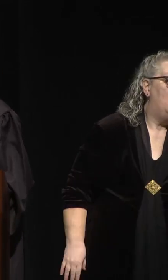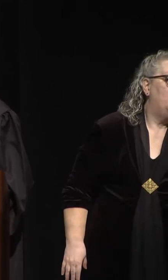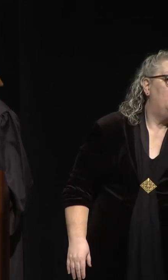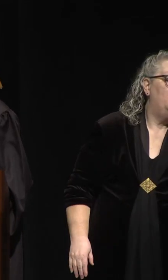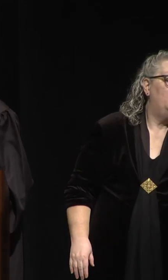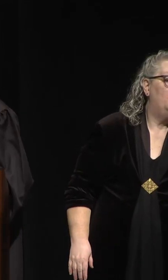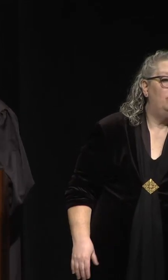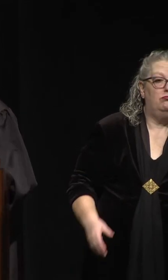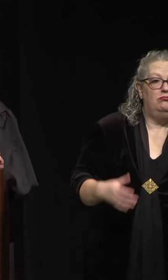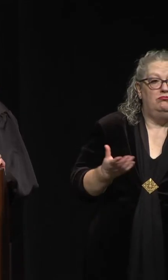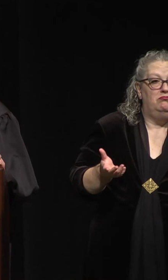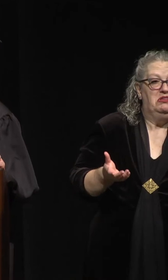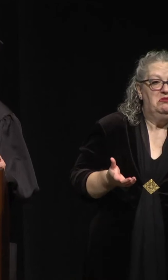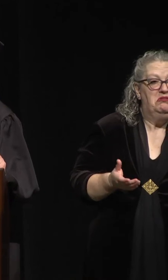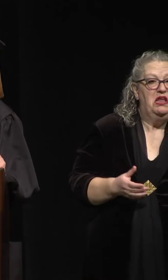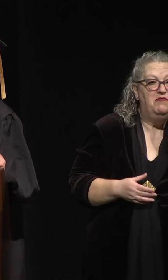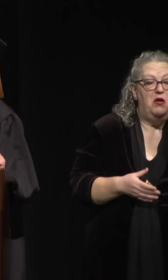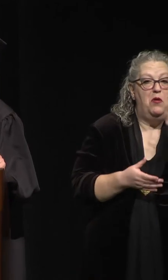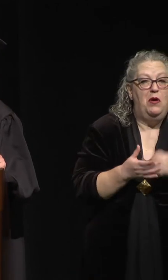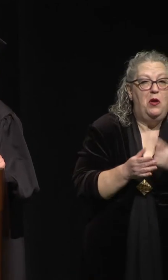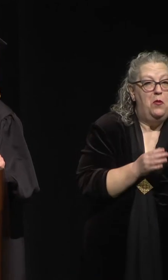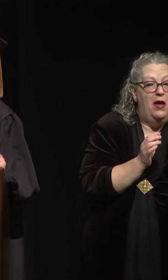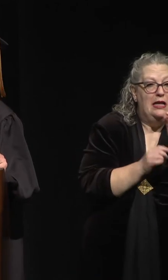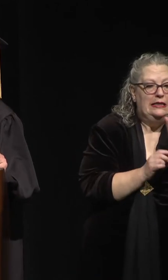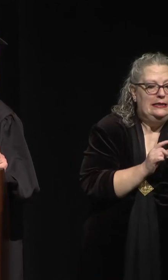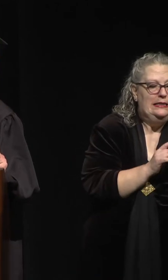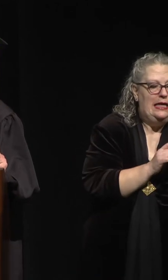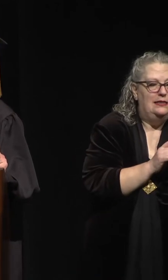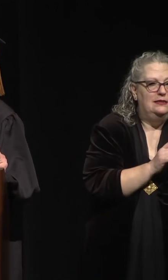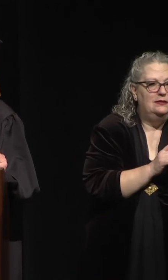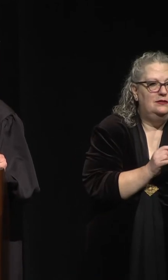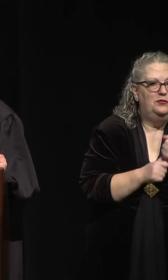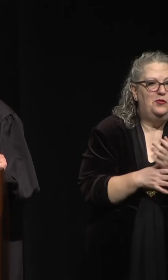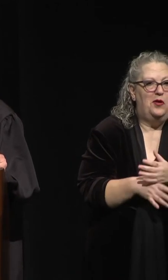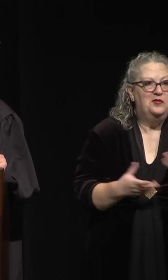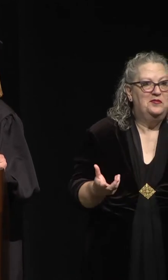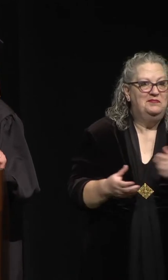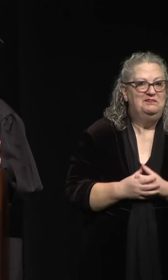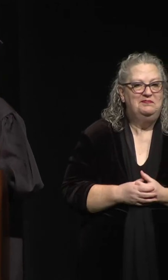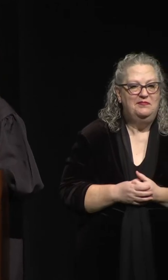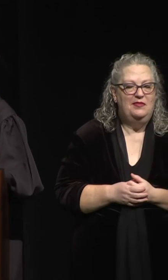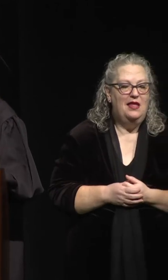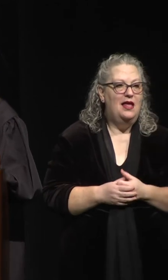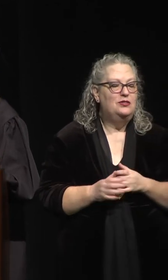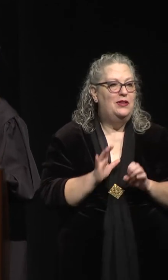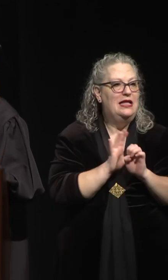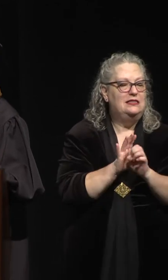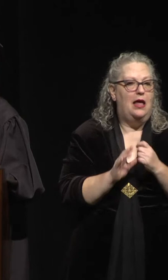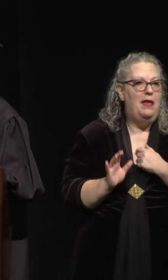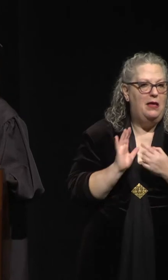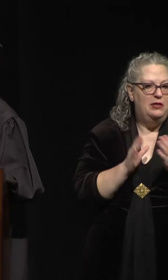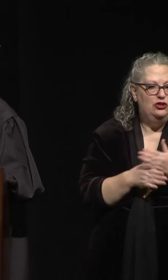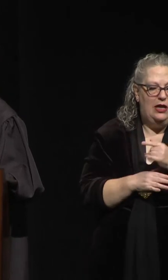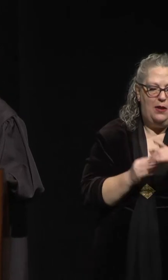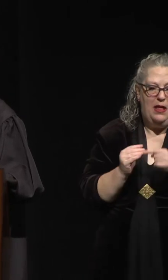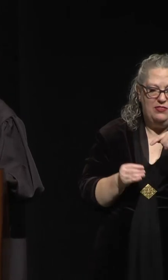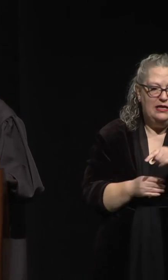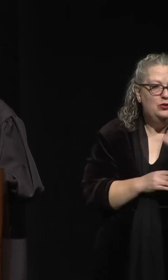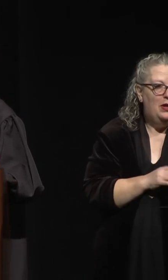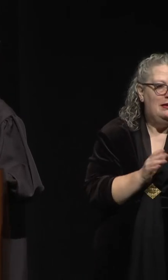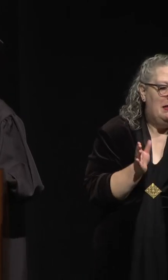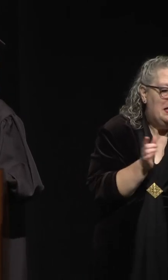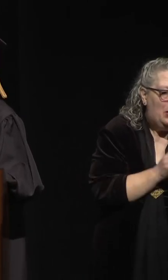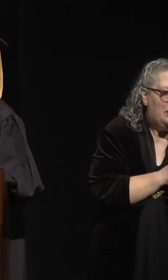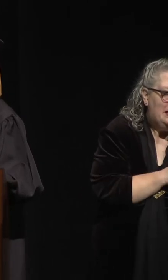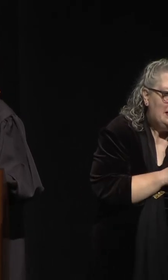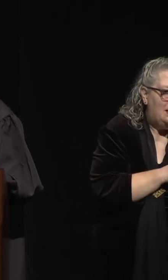them. You never know what one little yes will lead to. So the example that I'm going to share about this one little